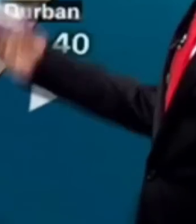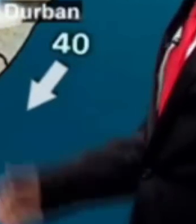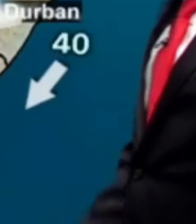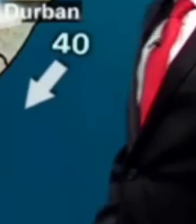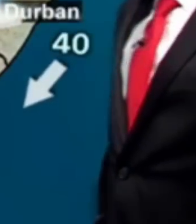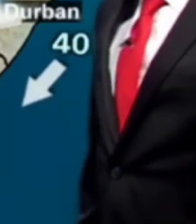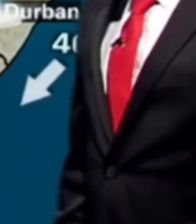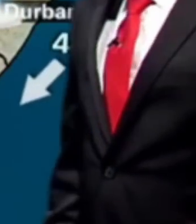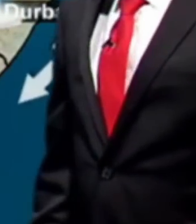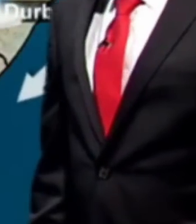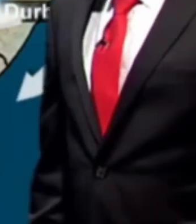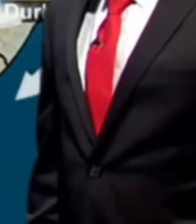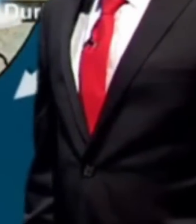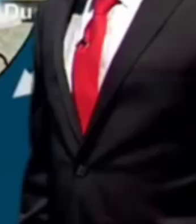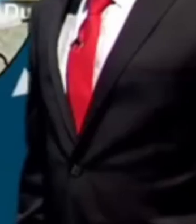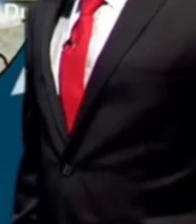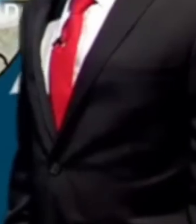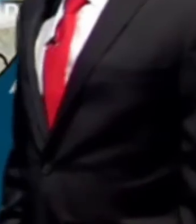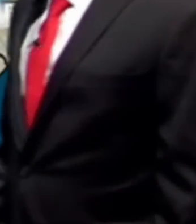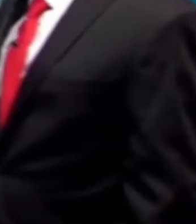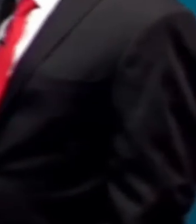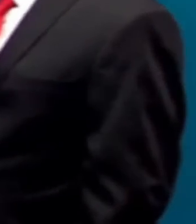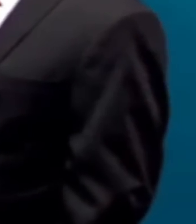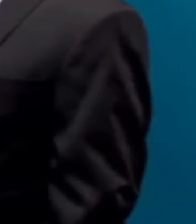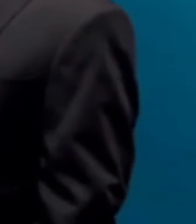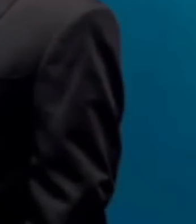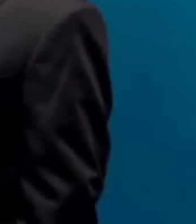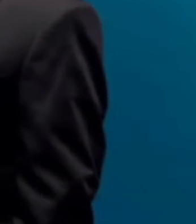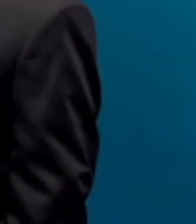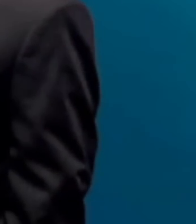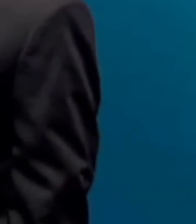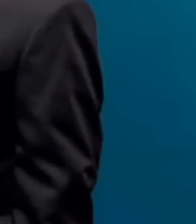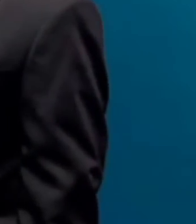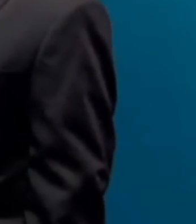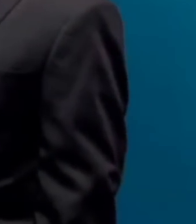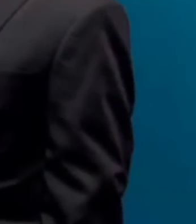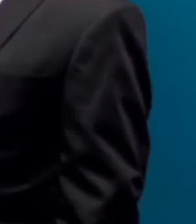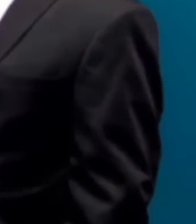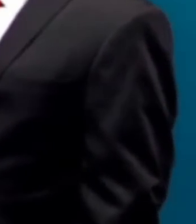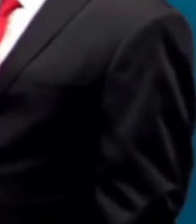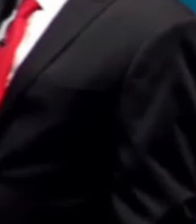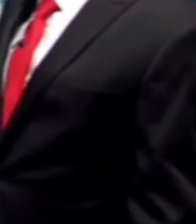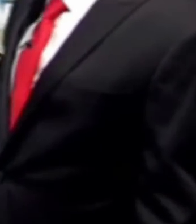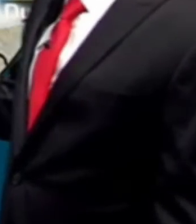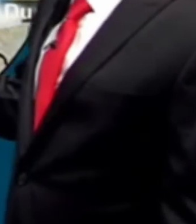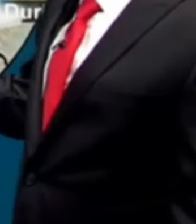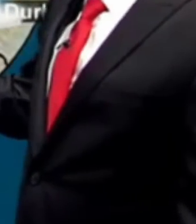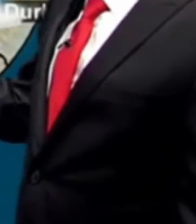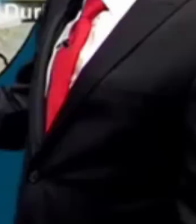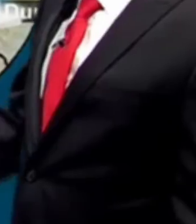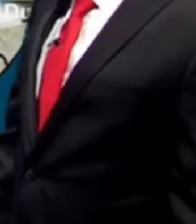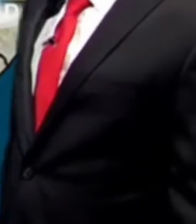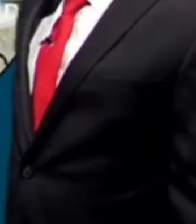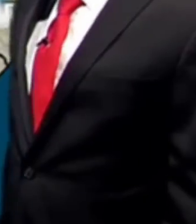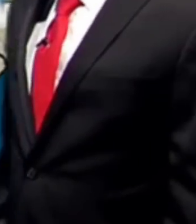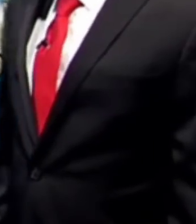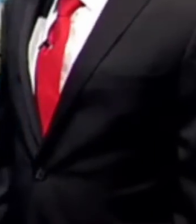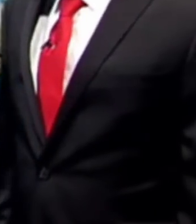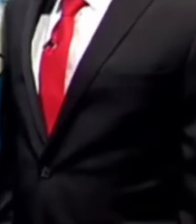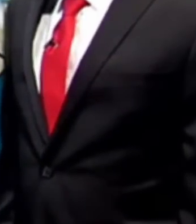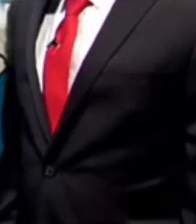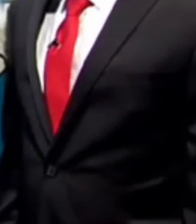tshwela ka magololong a dithaba tša ka Mpumalanga go le ka dikarolong tša ka North West wena le go ka dikarolong tša ka Kapa Leboa go tsena bjalo ka province ya ka Freistata ba